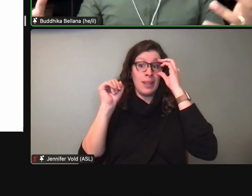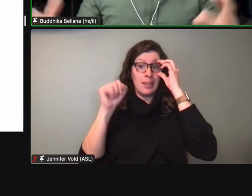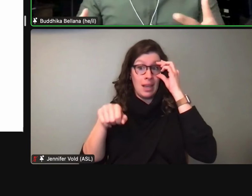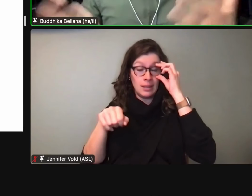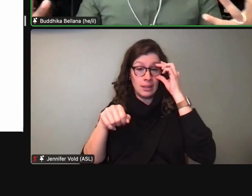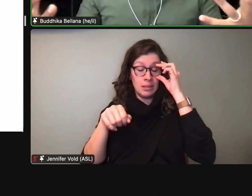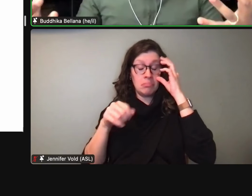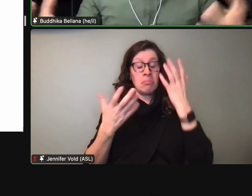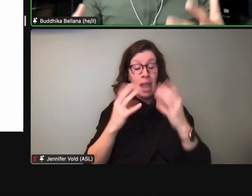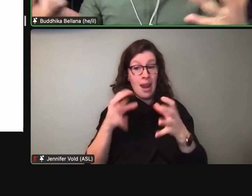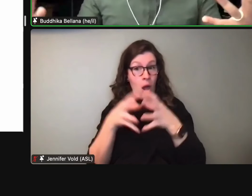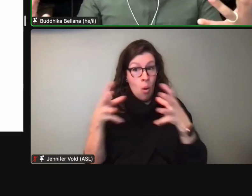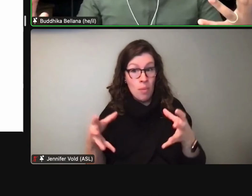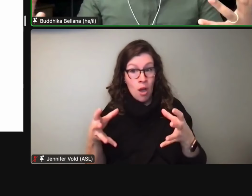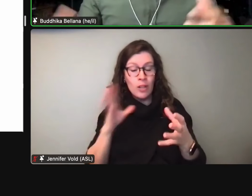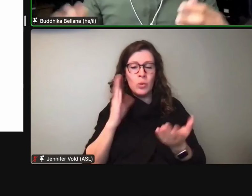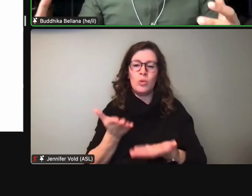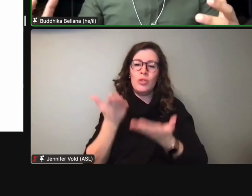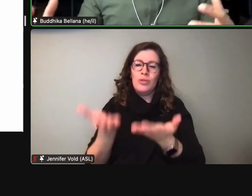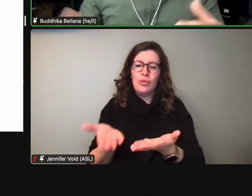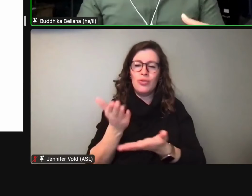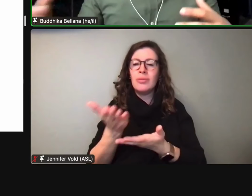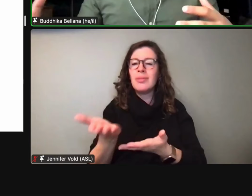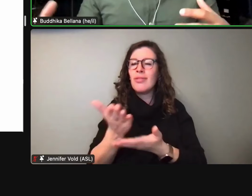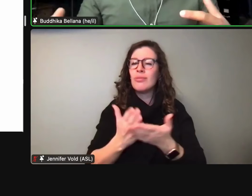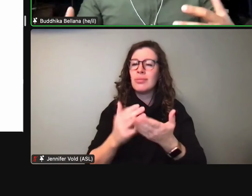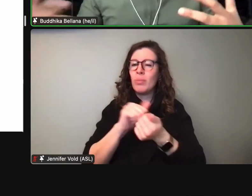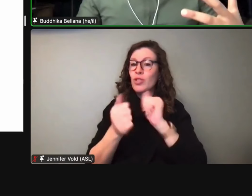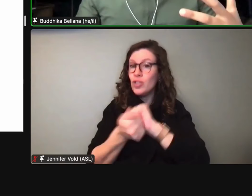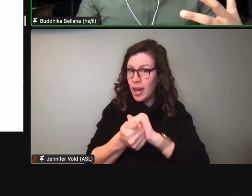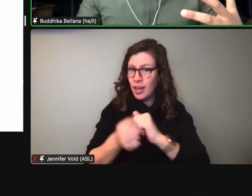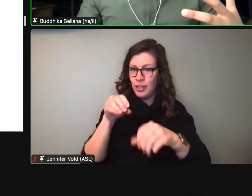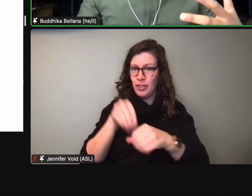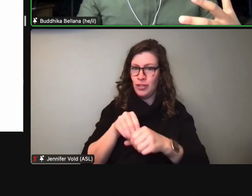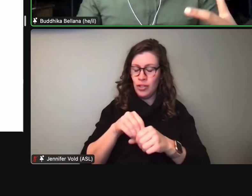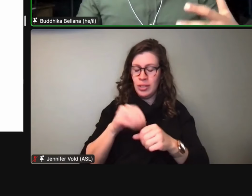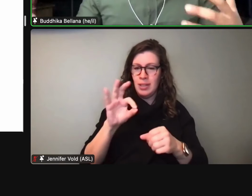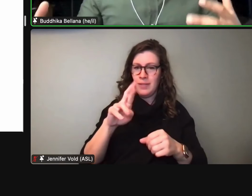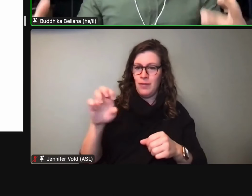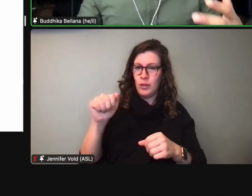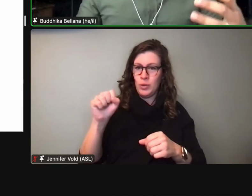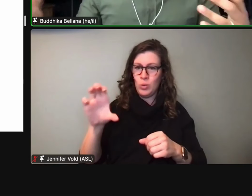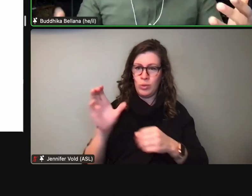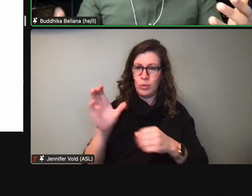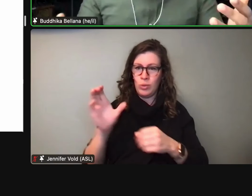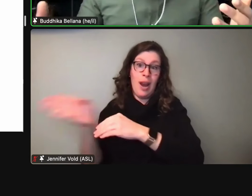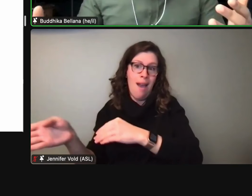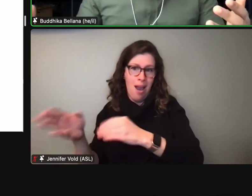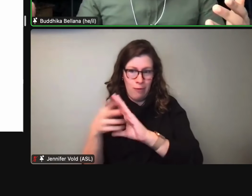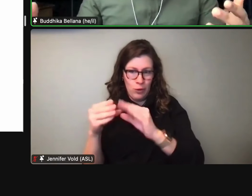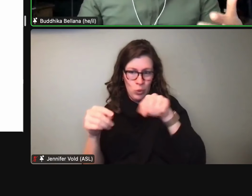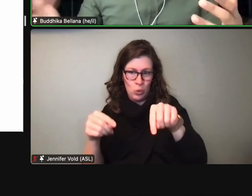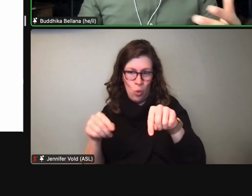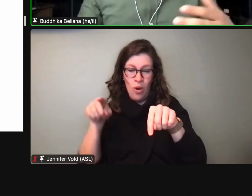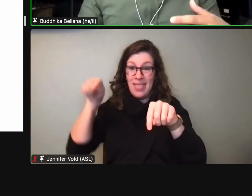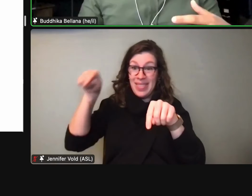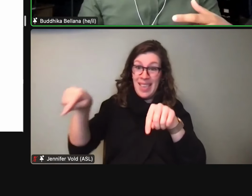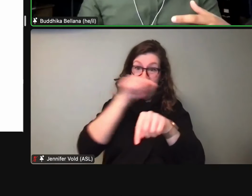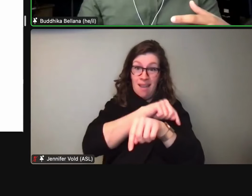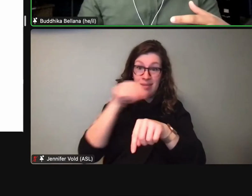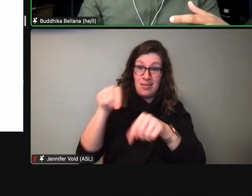would suggest that there's some kind of change in free association after reading the story that likely is driven by the